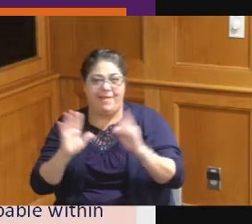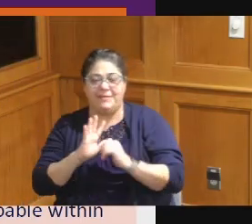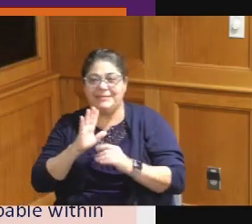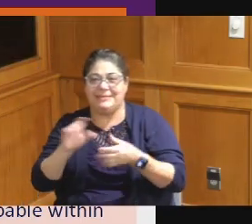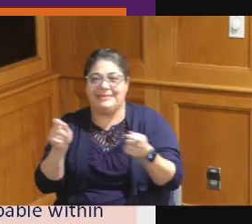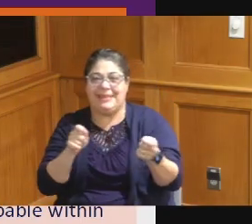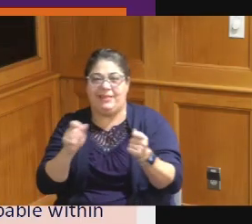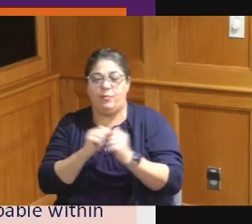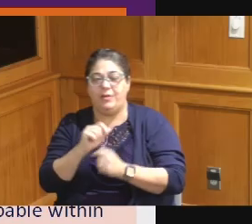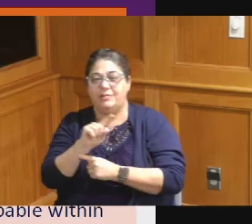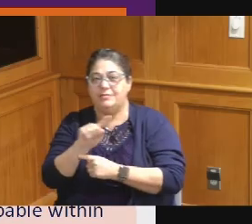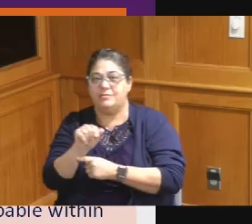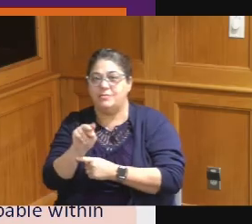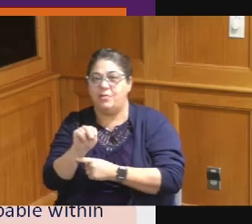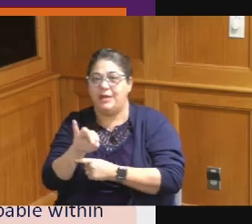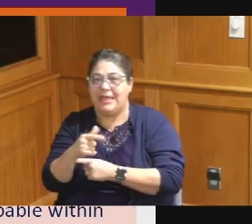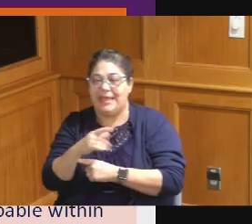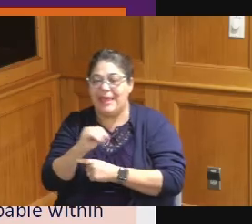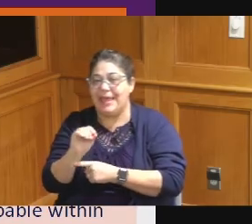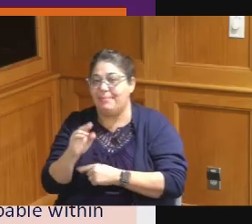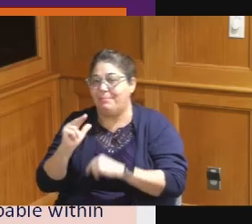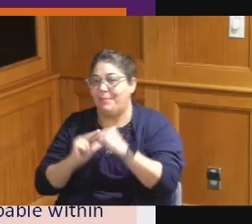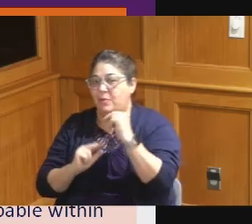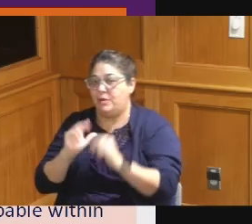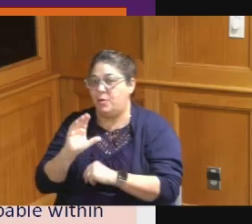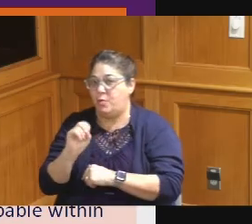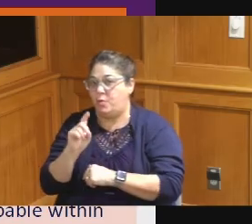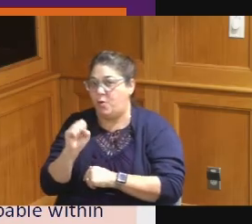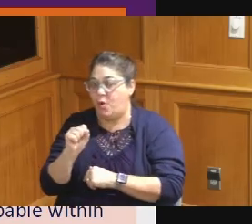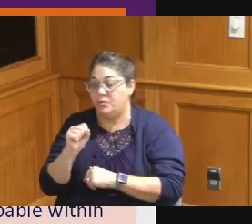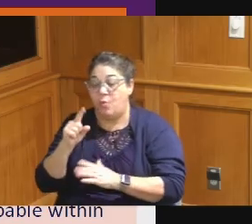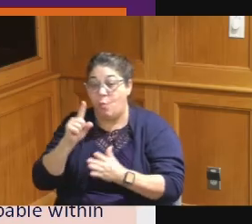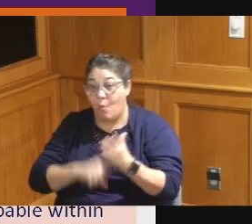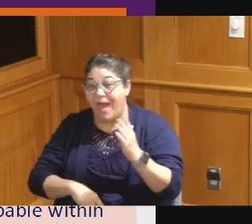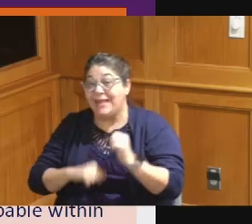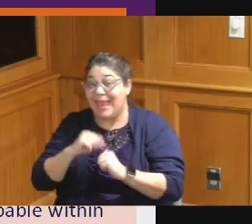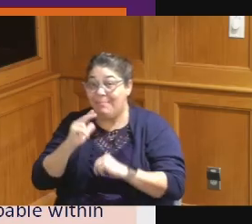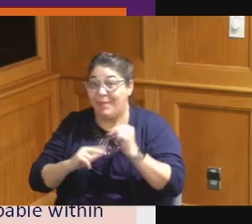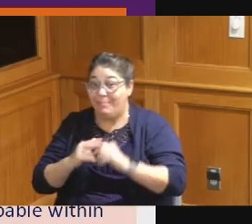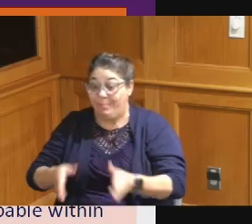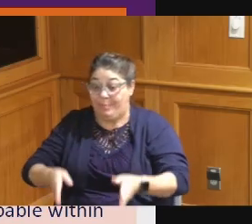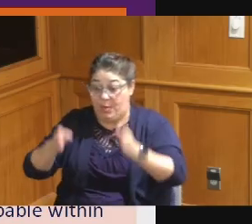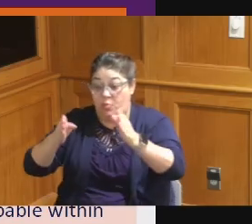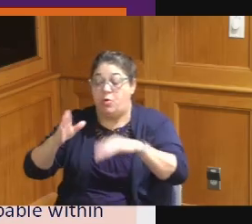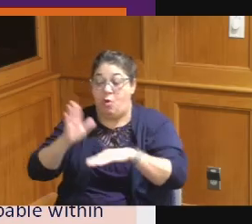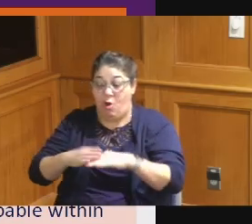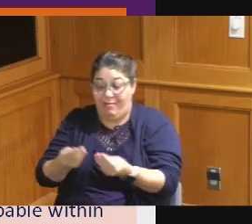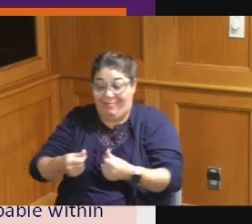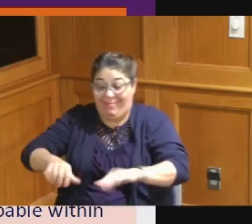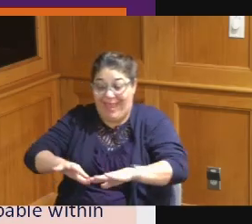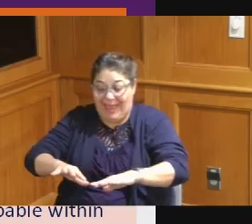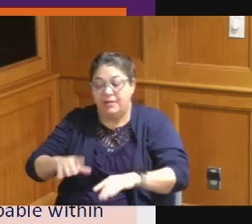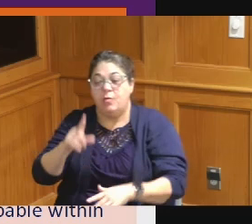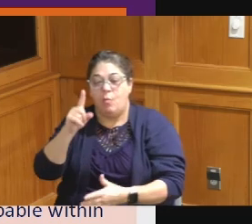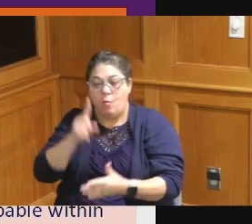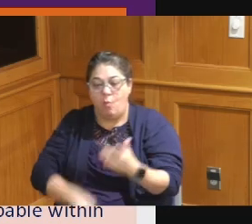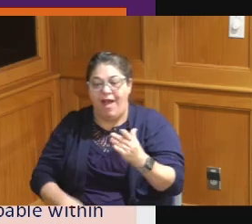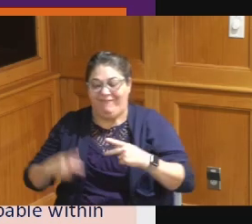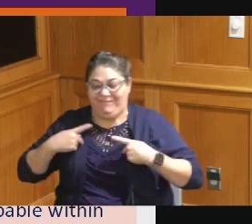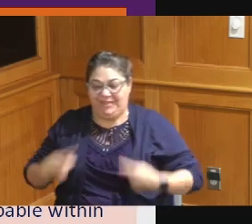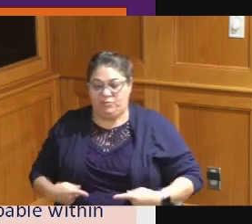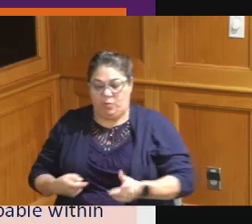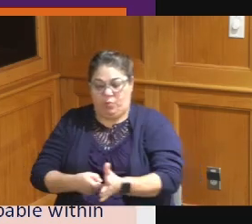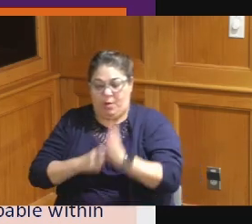zoning and building codes. So those are the codes that regulate what can be built on land and what physical characteristics it